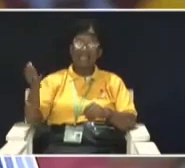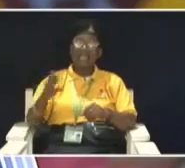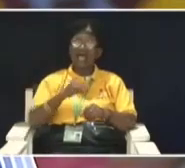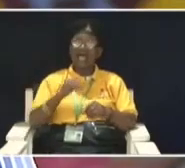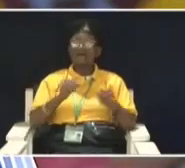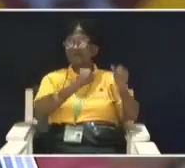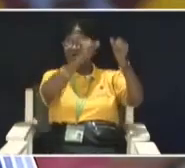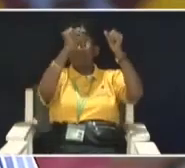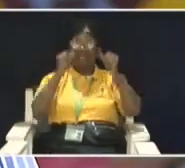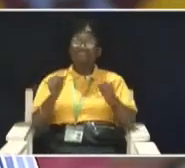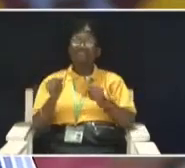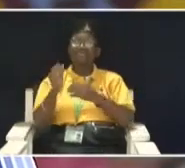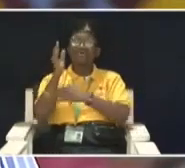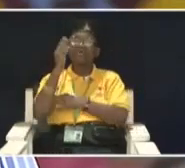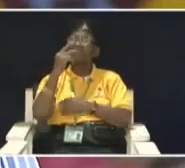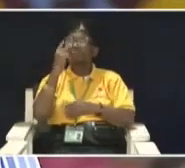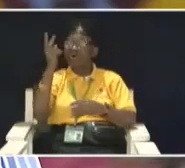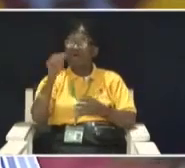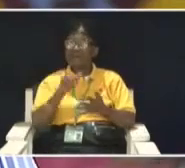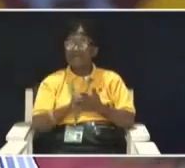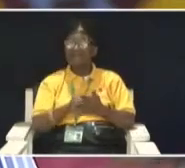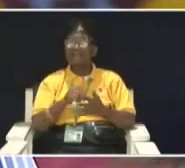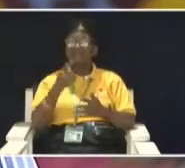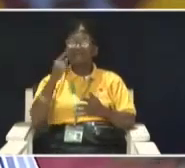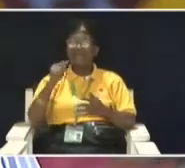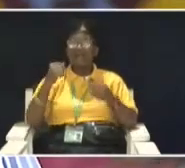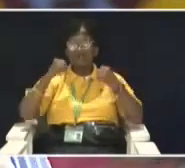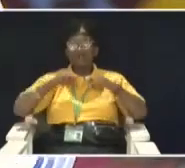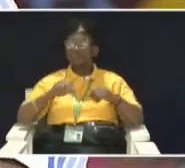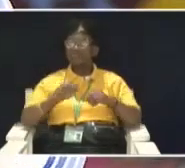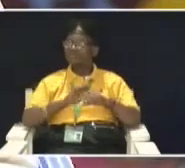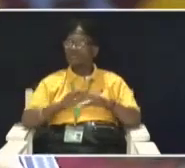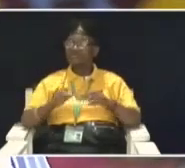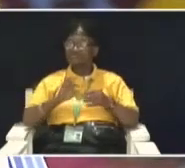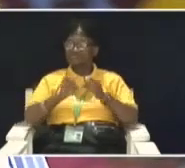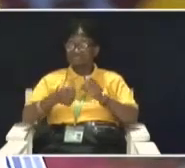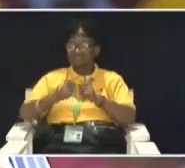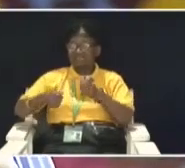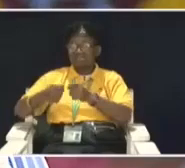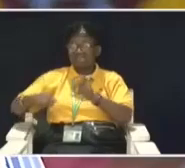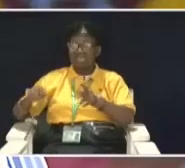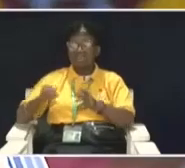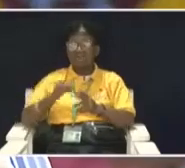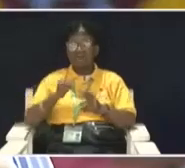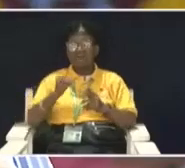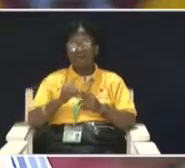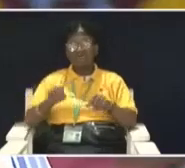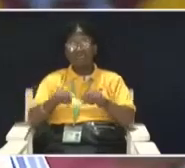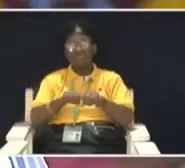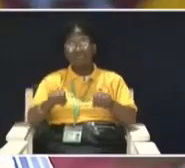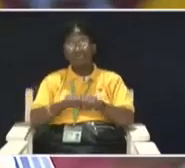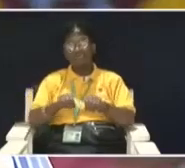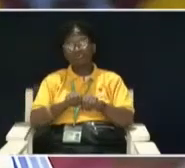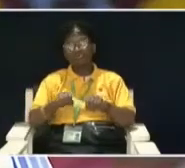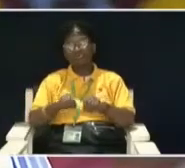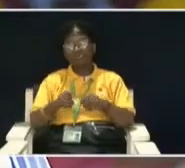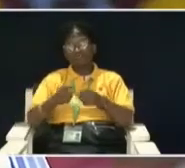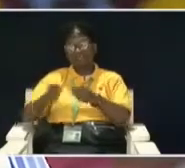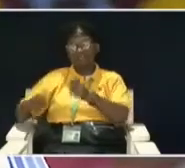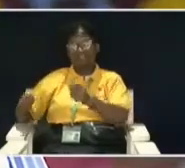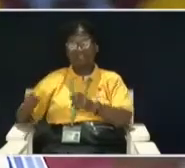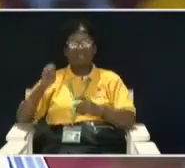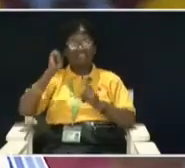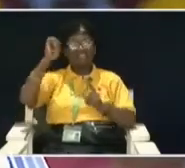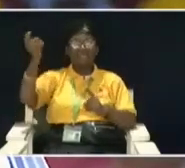out. Their shoes didn't wear out. He was determined to cover their shame.